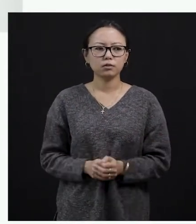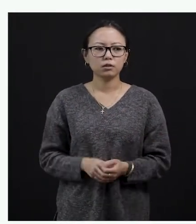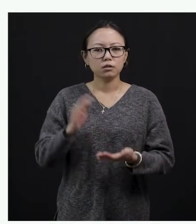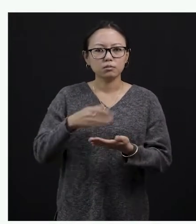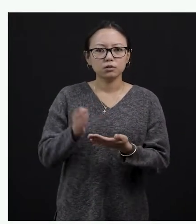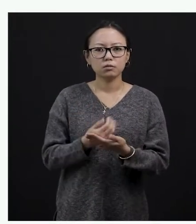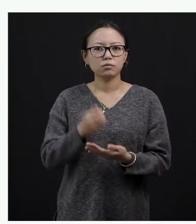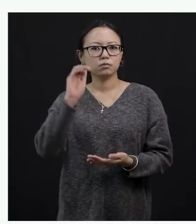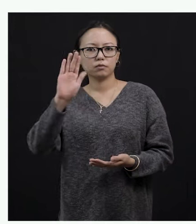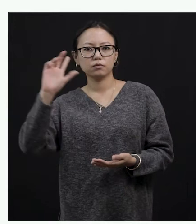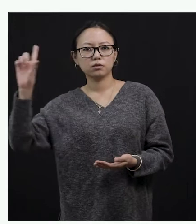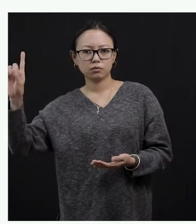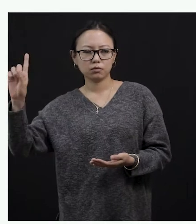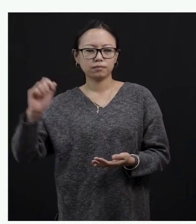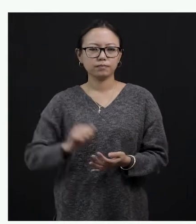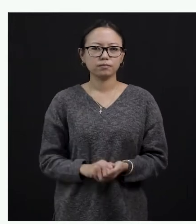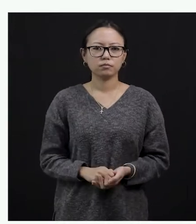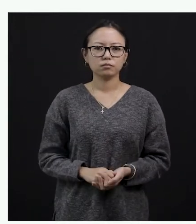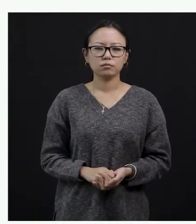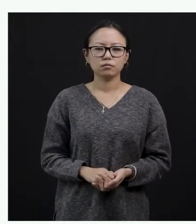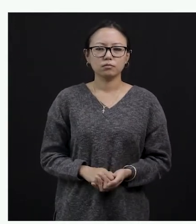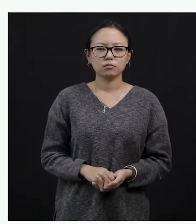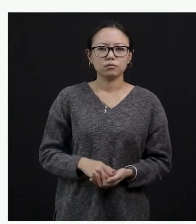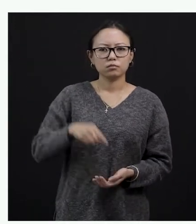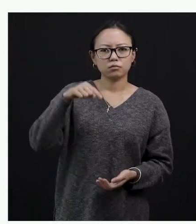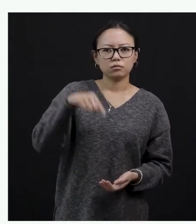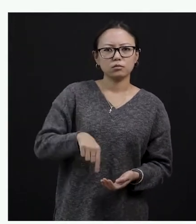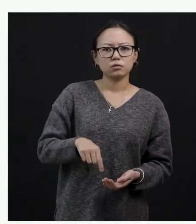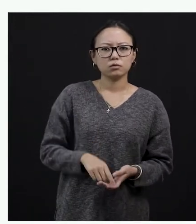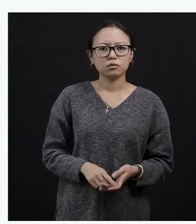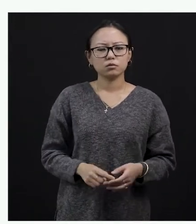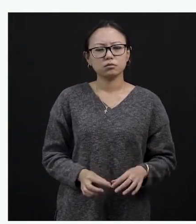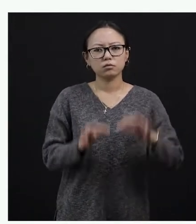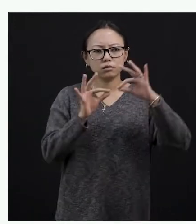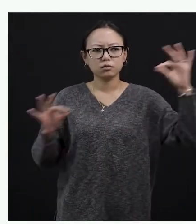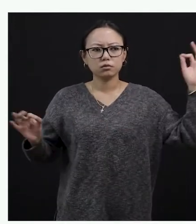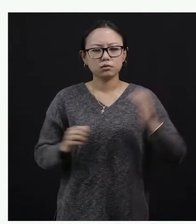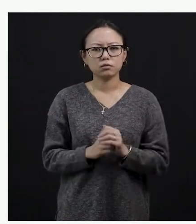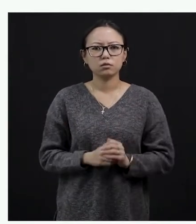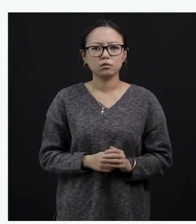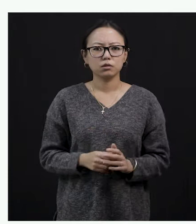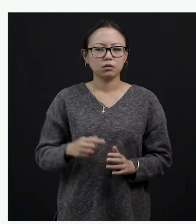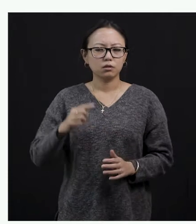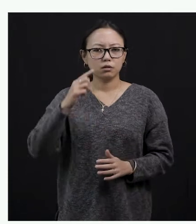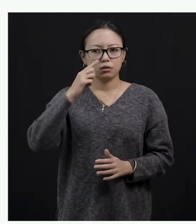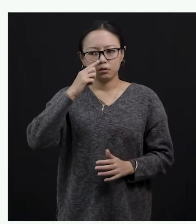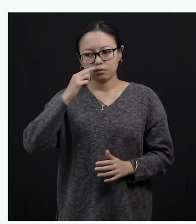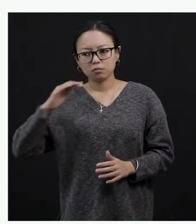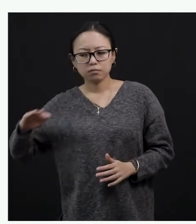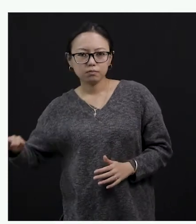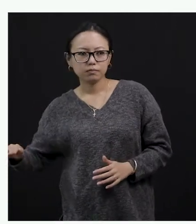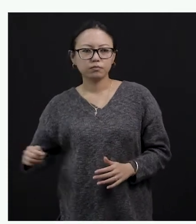51. Here in this lesson, there is a girl named Lidong and she meets